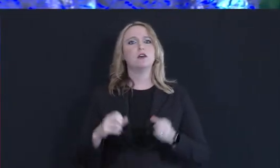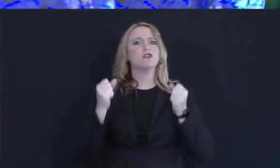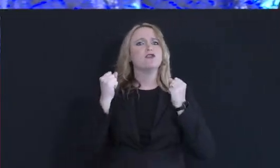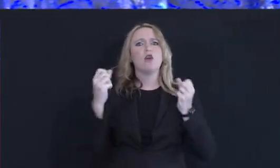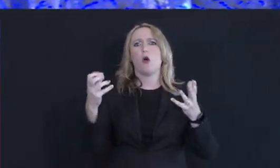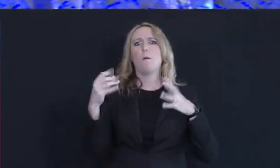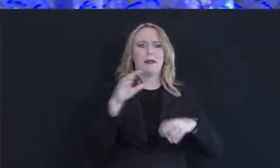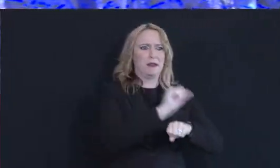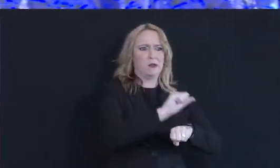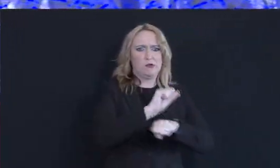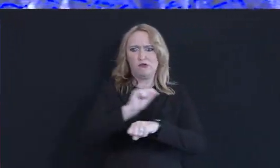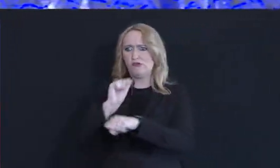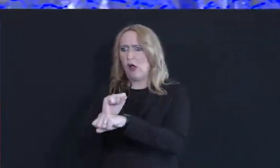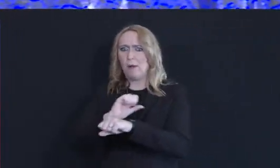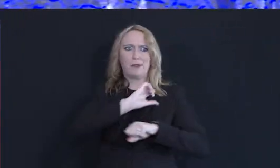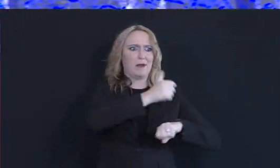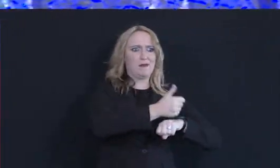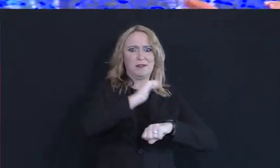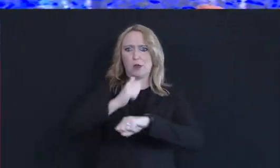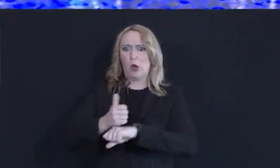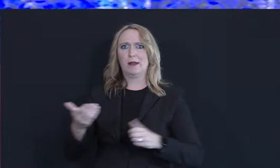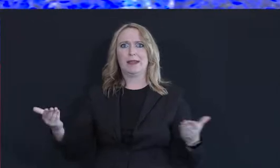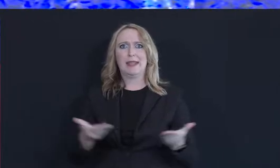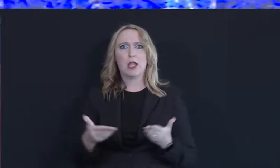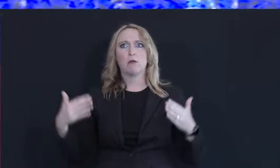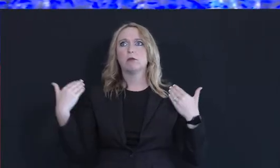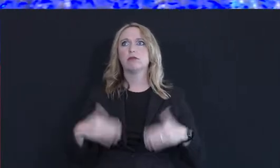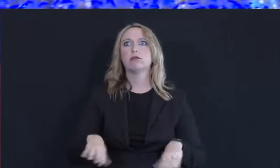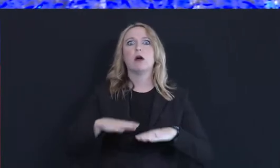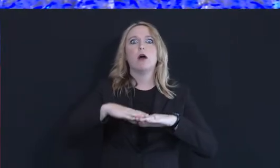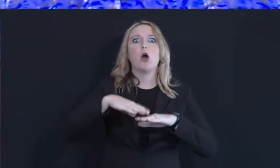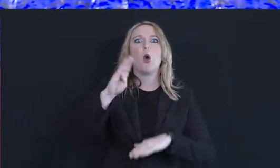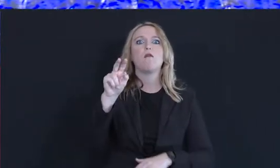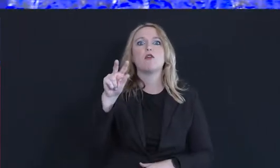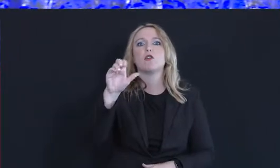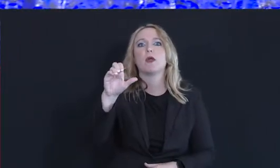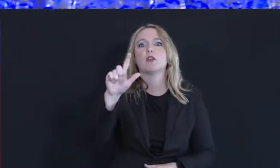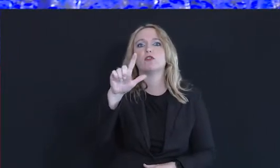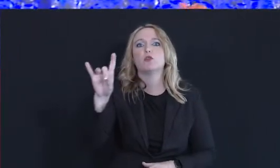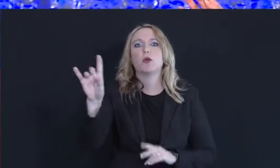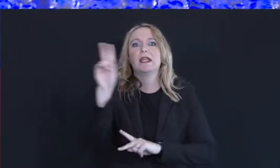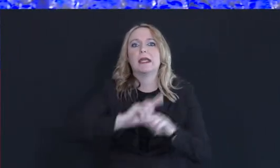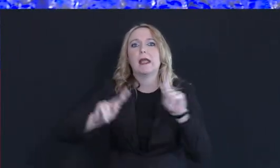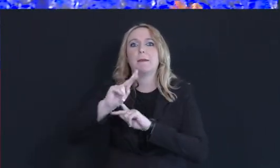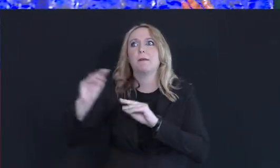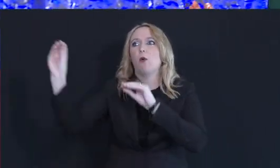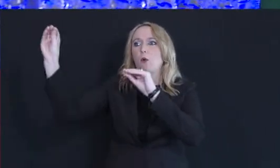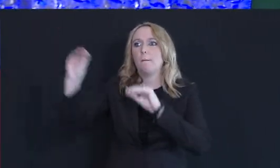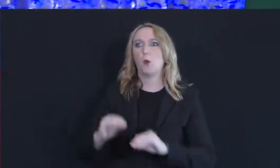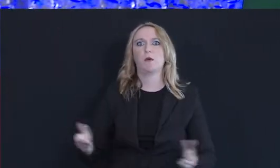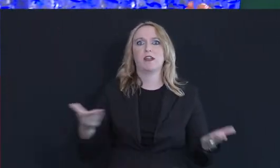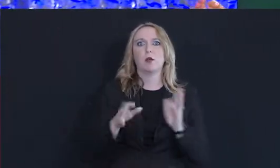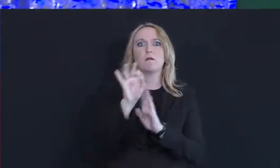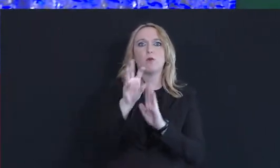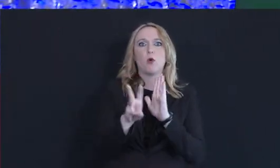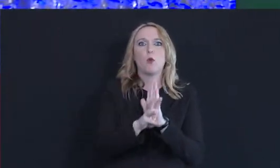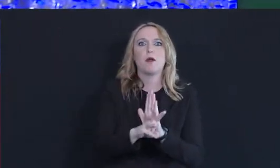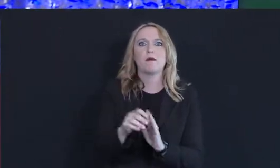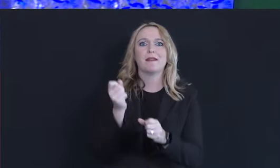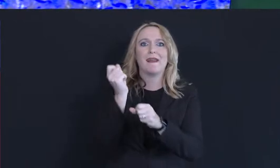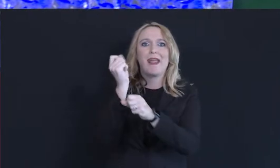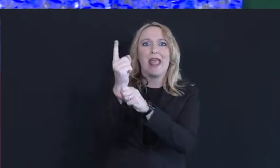created over the last year and this is mind-blowing over 328 people move to our area every single